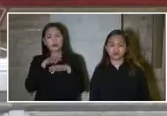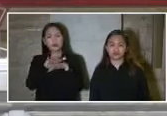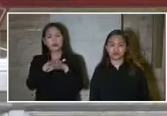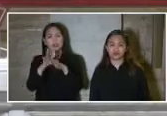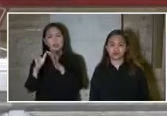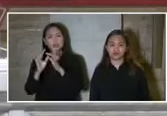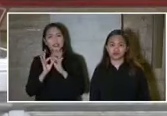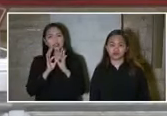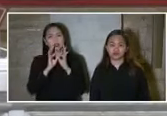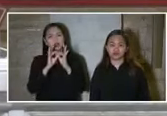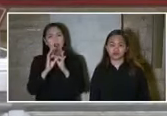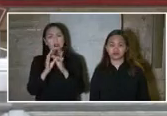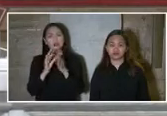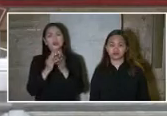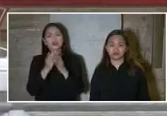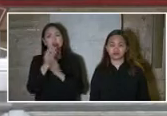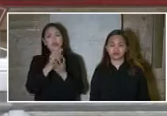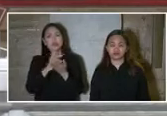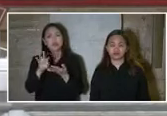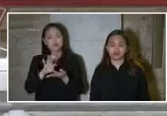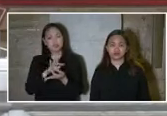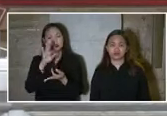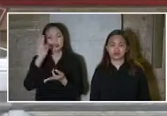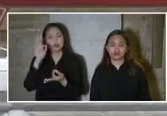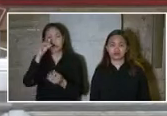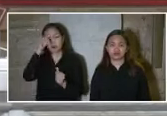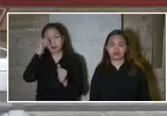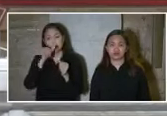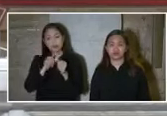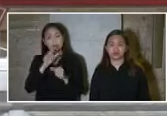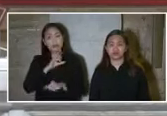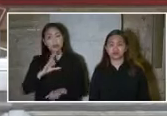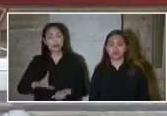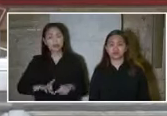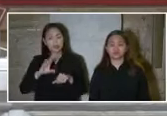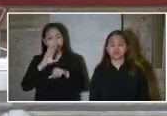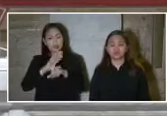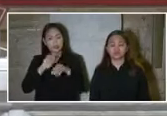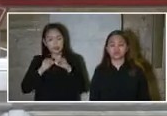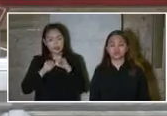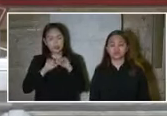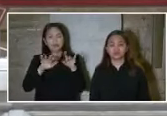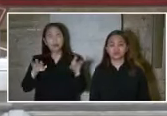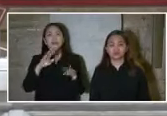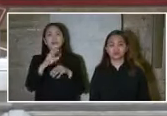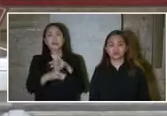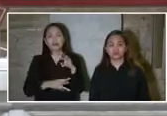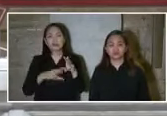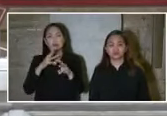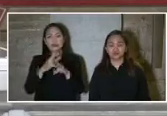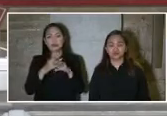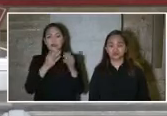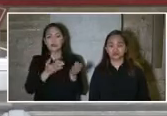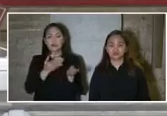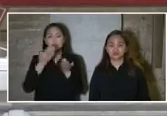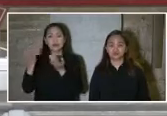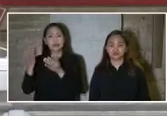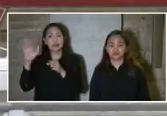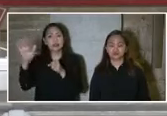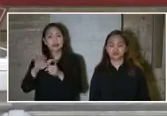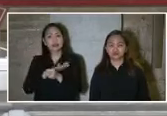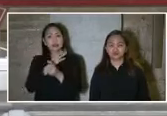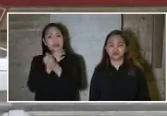by the Holy Spirit. Remember, Lord, your church spread throughout the world, and bring her to the fullness